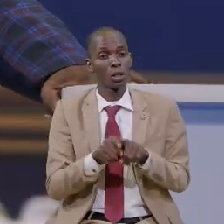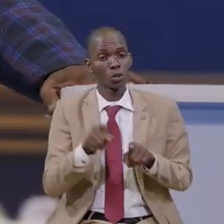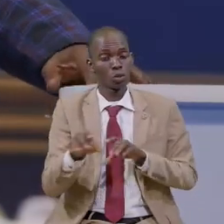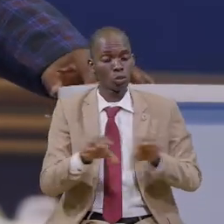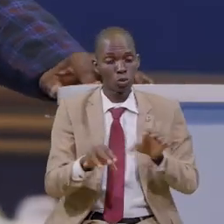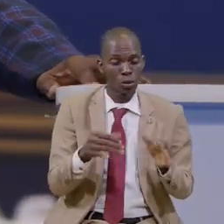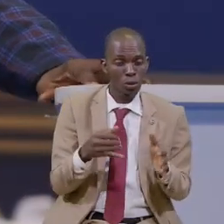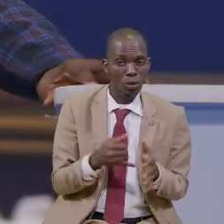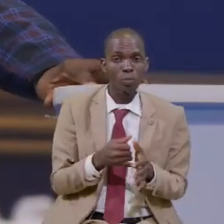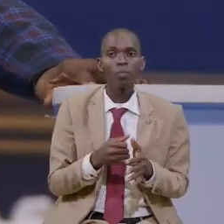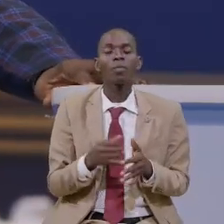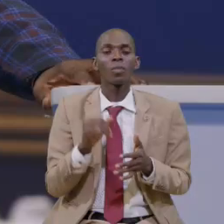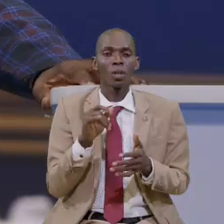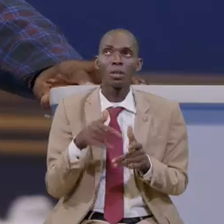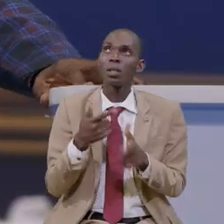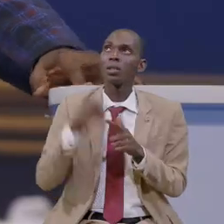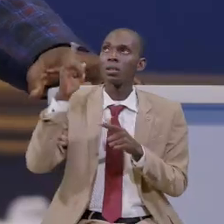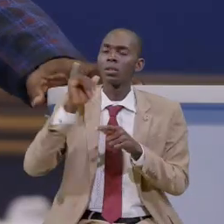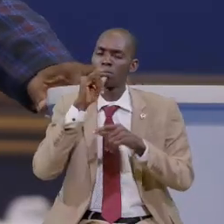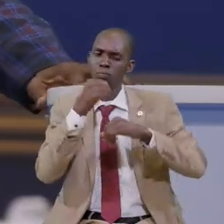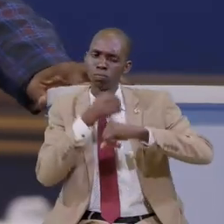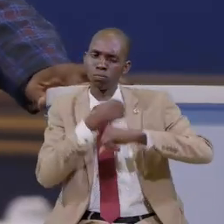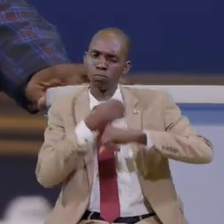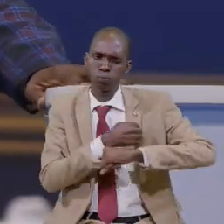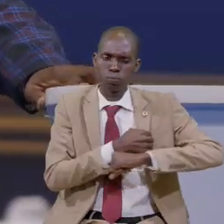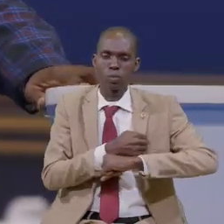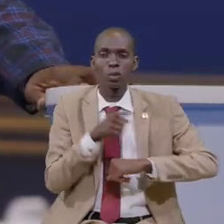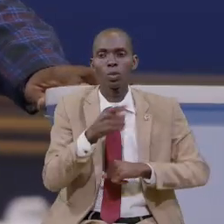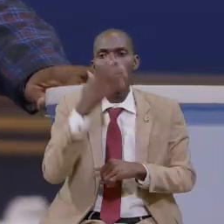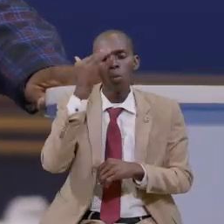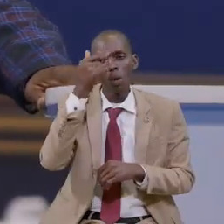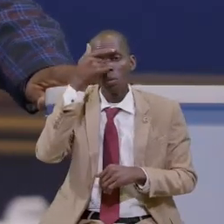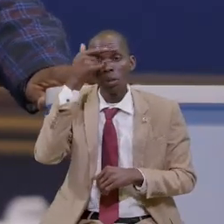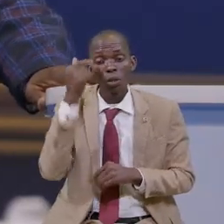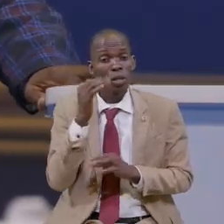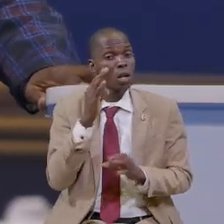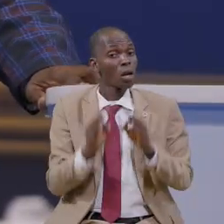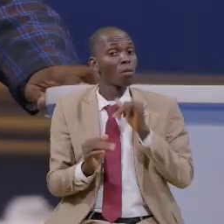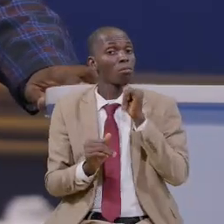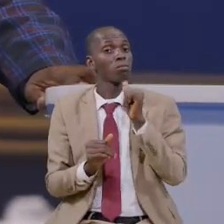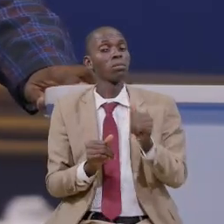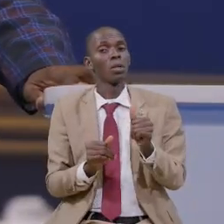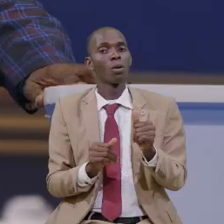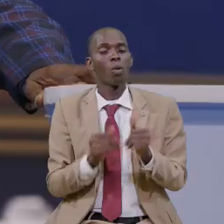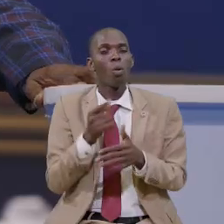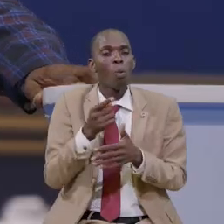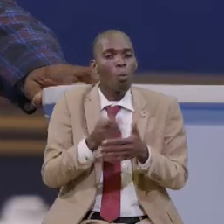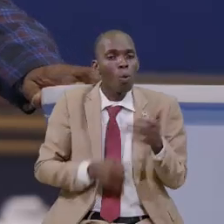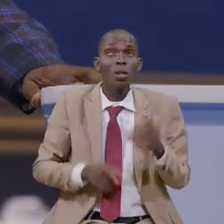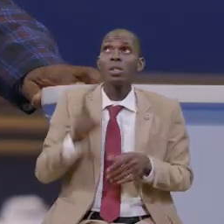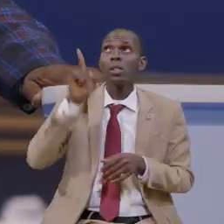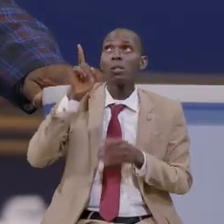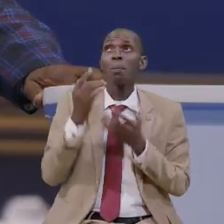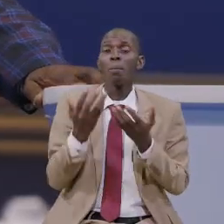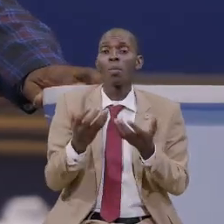is watching over your life. Why? Because if not, what he intended to do will not